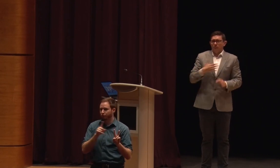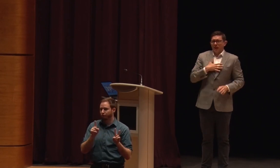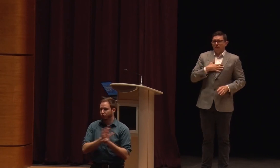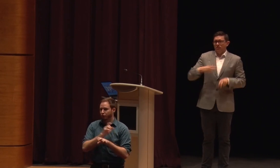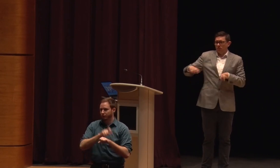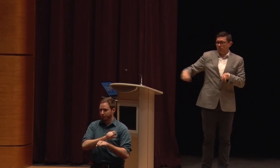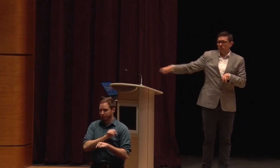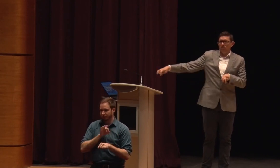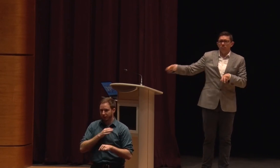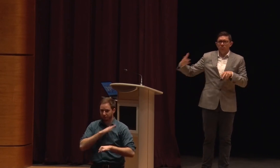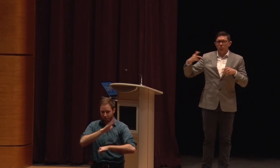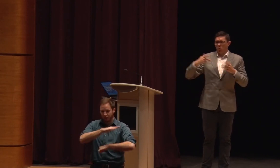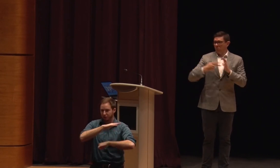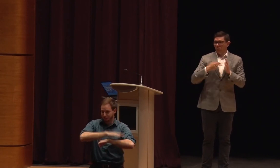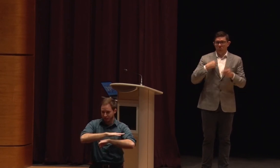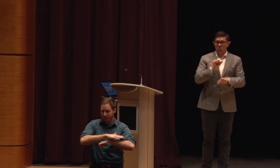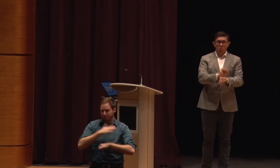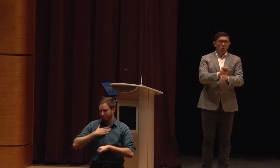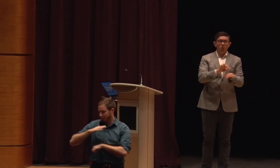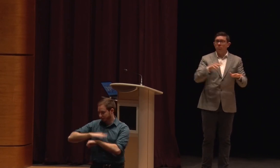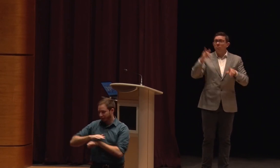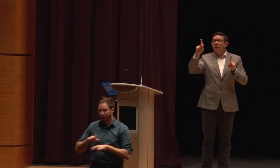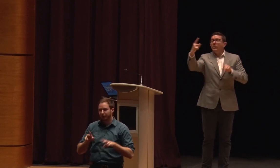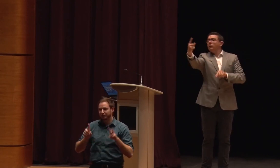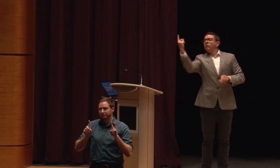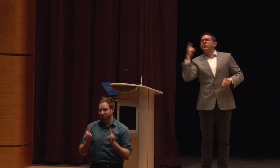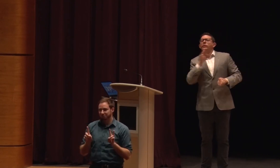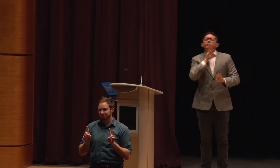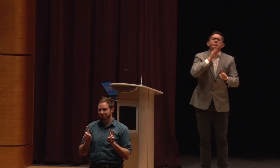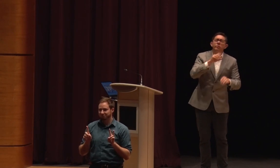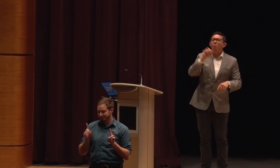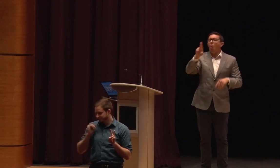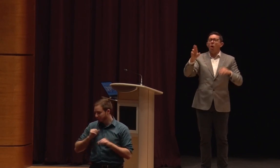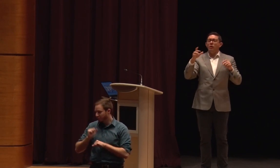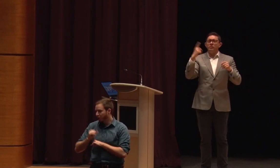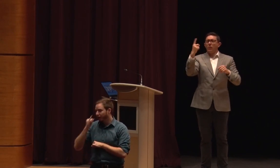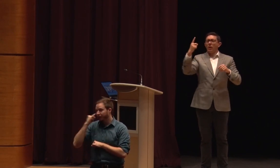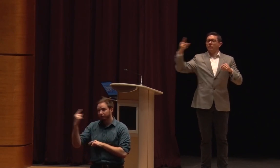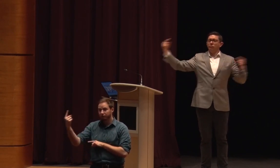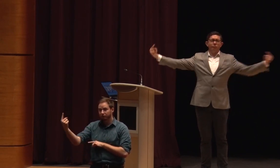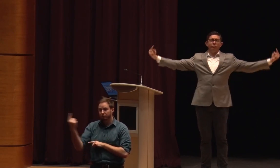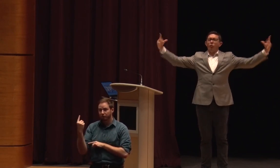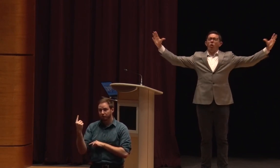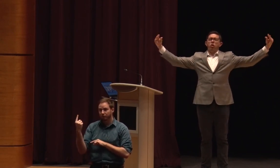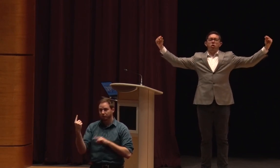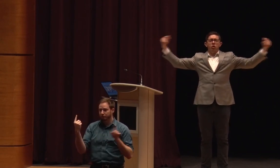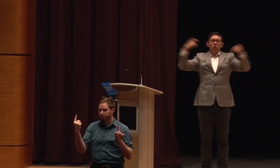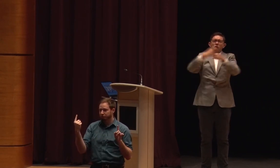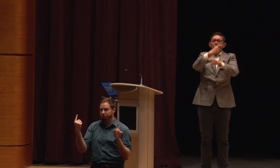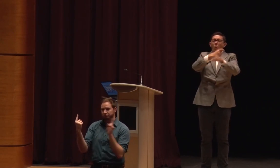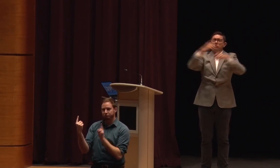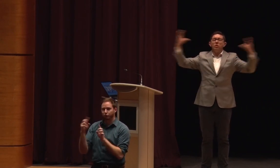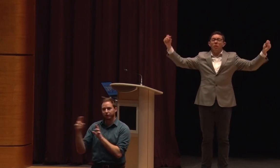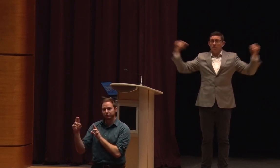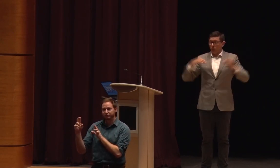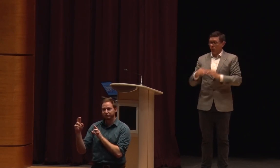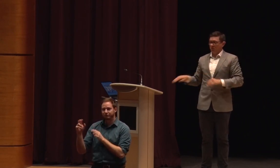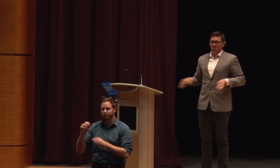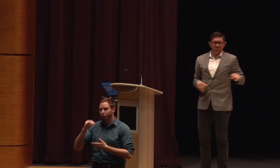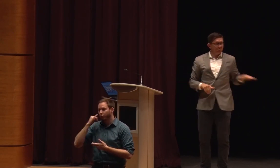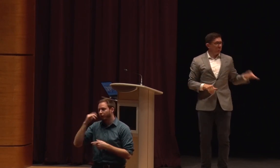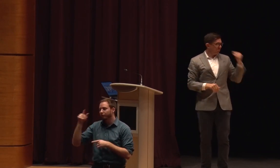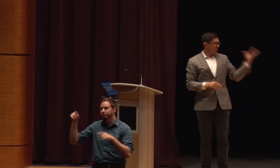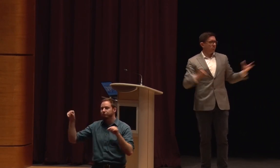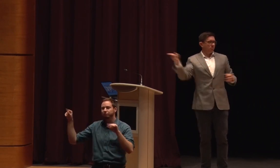they have their own desk next to mine. And while I'm working, if someone comes up and they need to speak to me, or people are